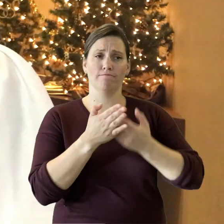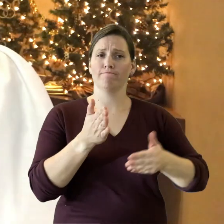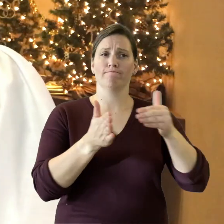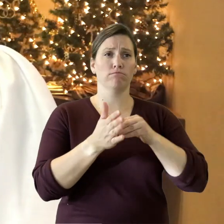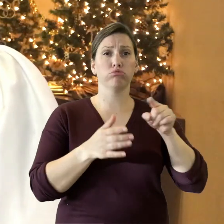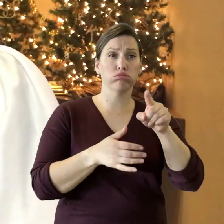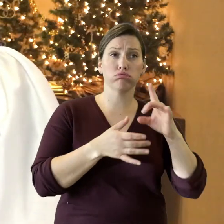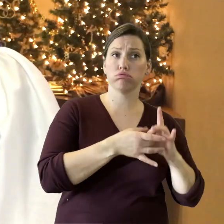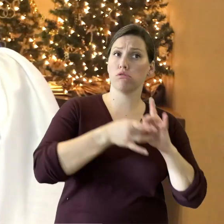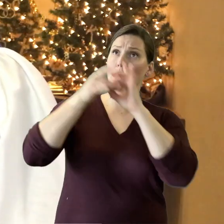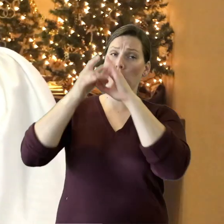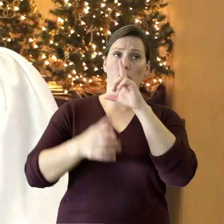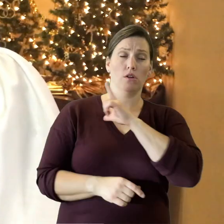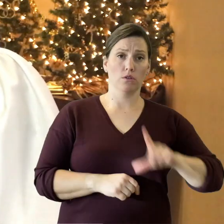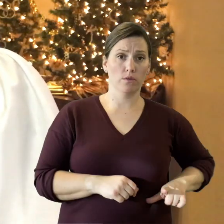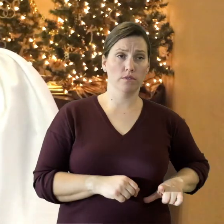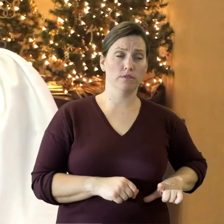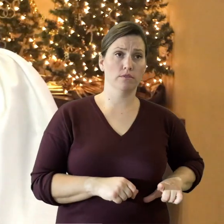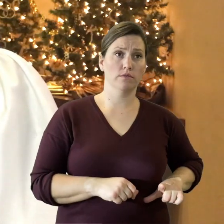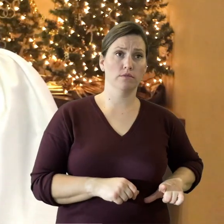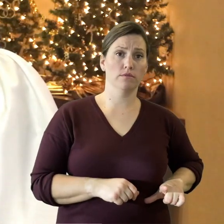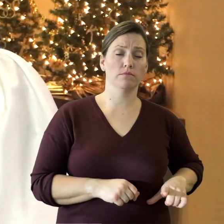You belong to the Lord.